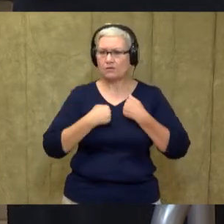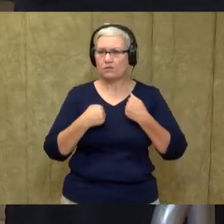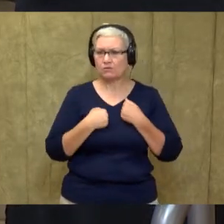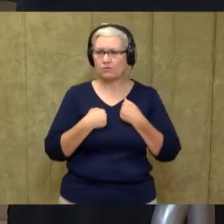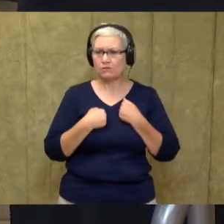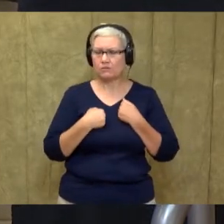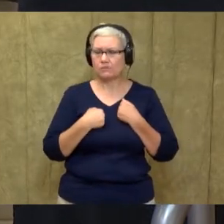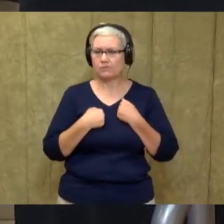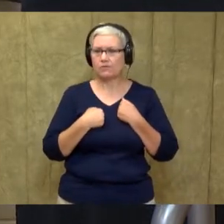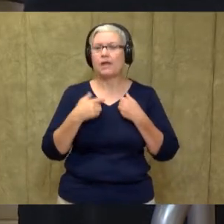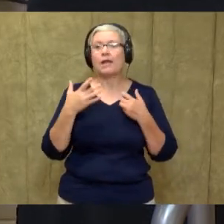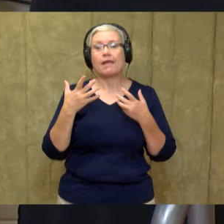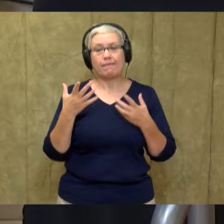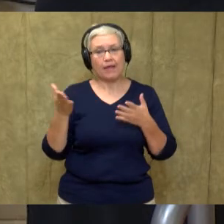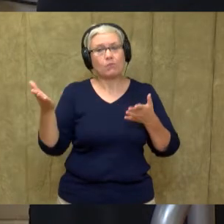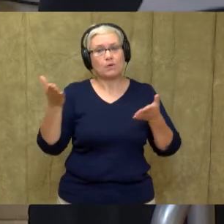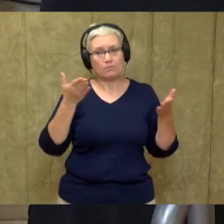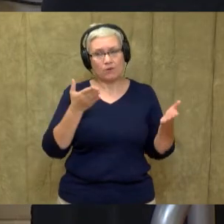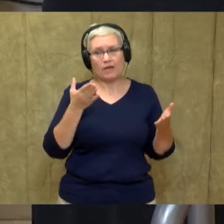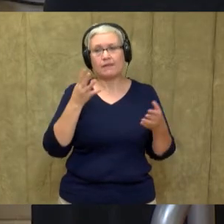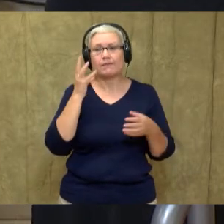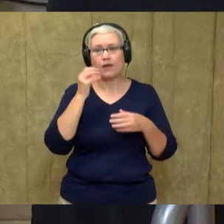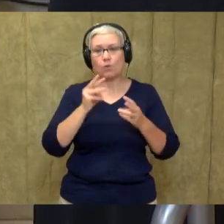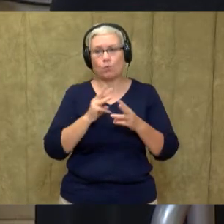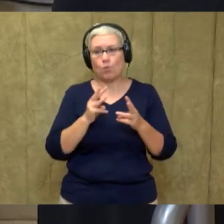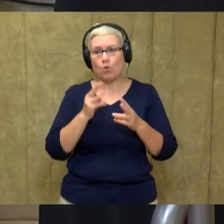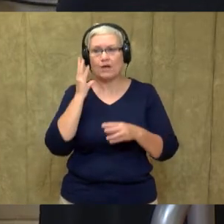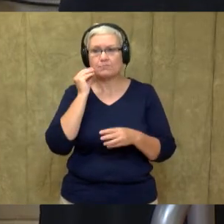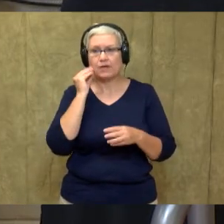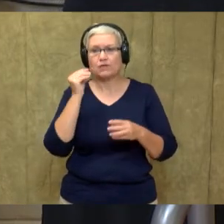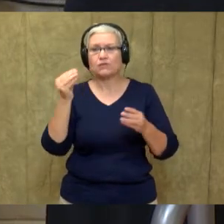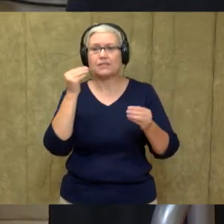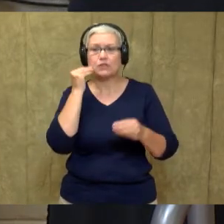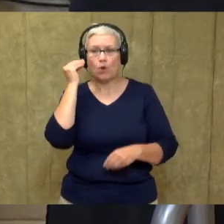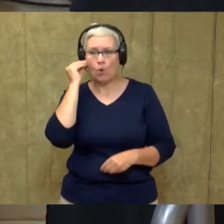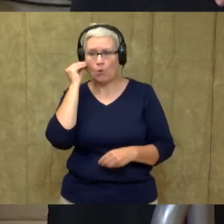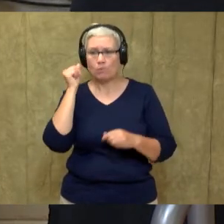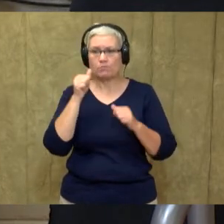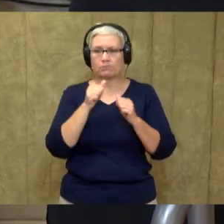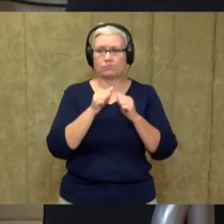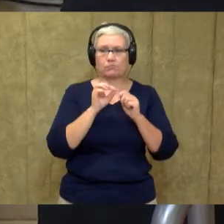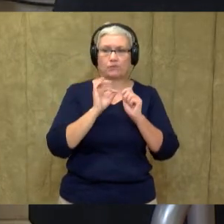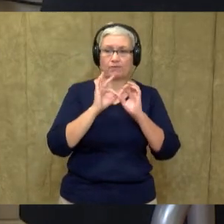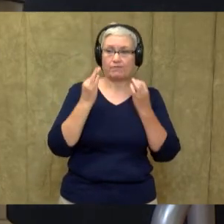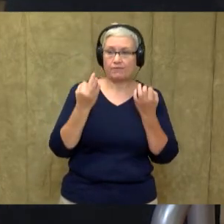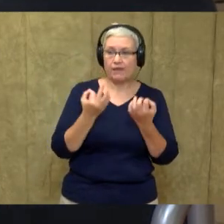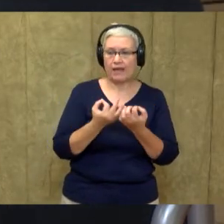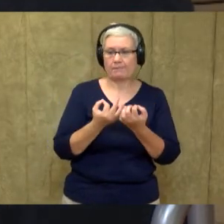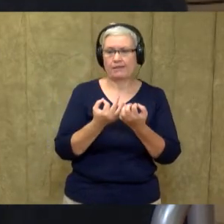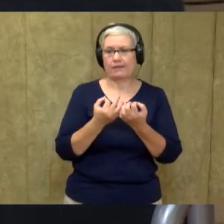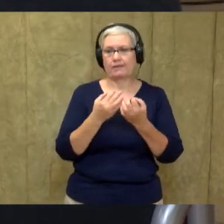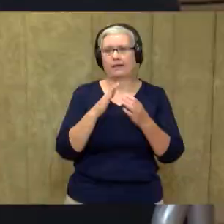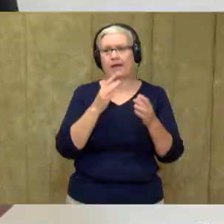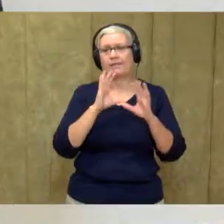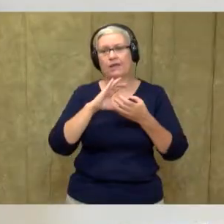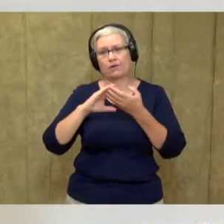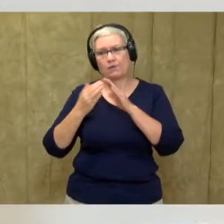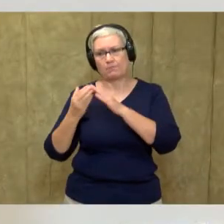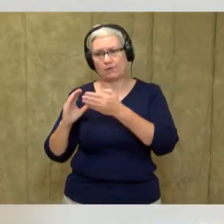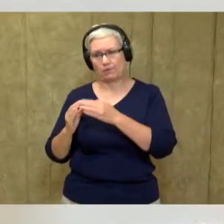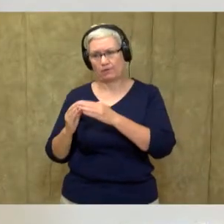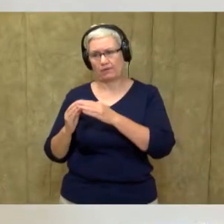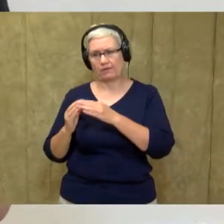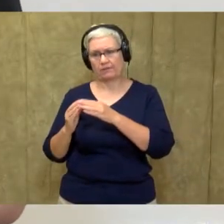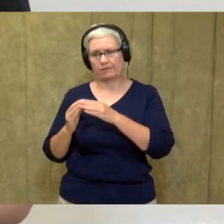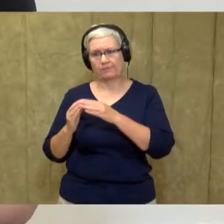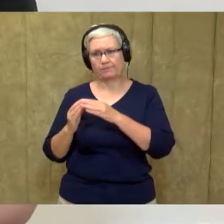war experiences home to their families and communities. Okay? Now, what points does he use to